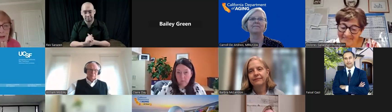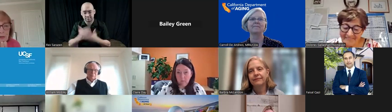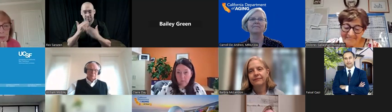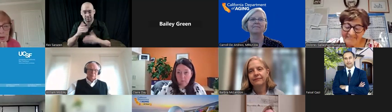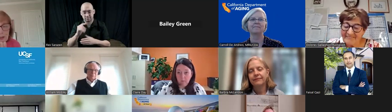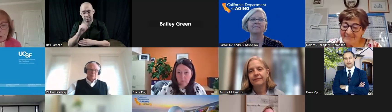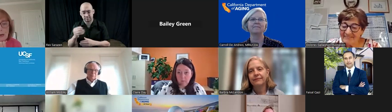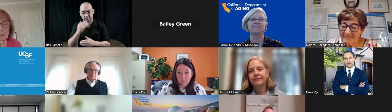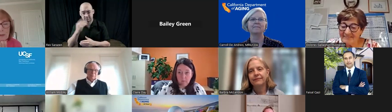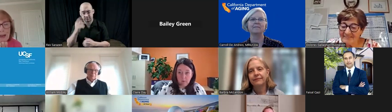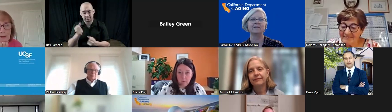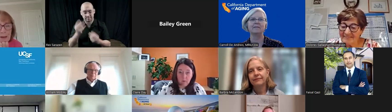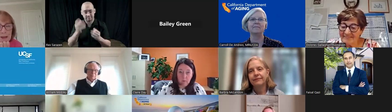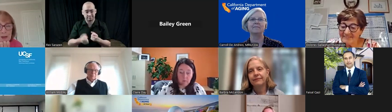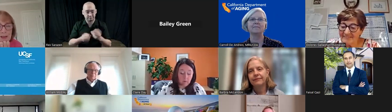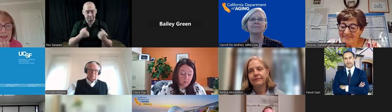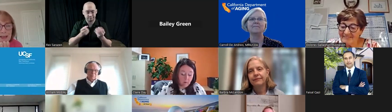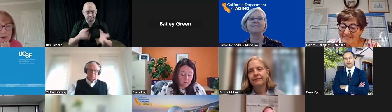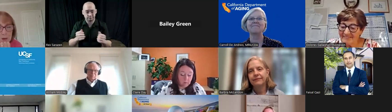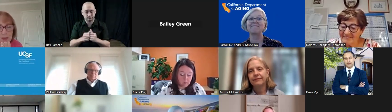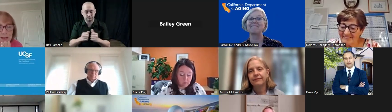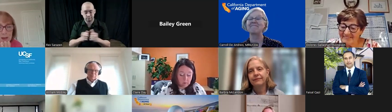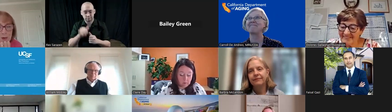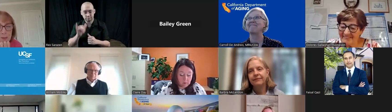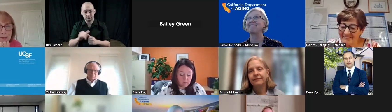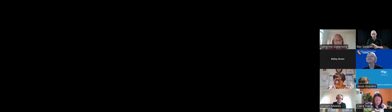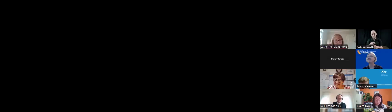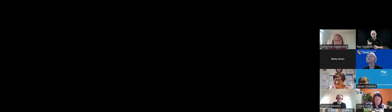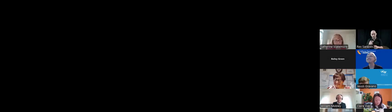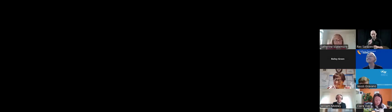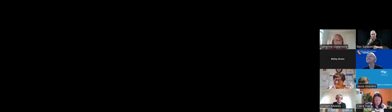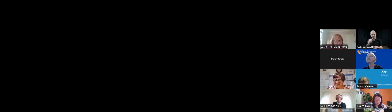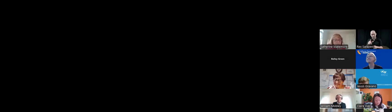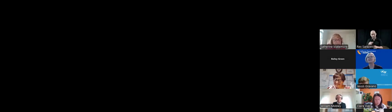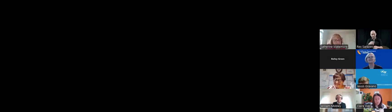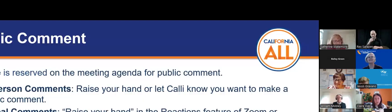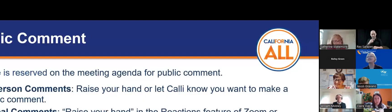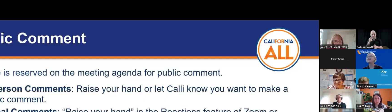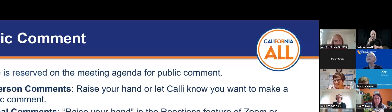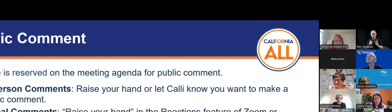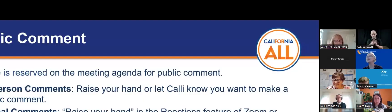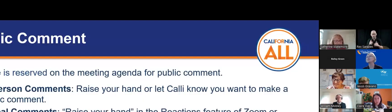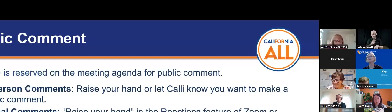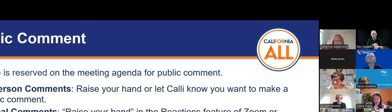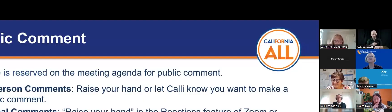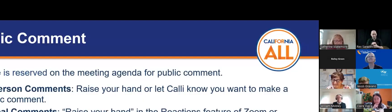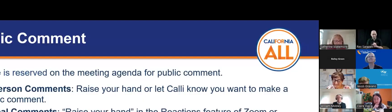many contributions. Okay, with that, I'm going to turn it to Carol, who's going to do our public comment period.